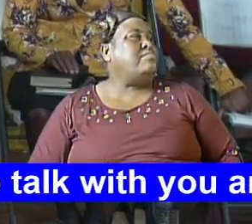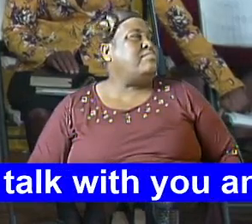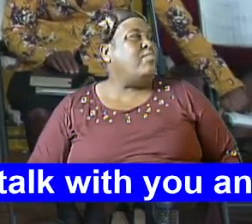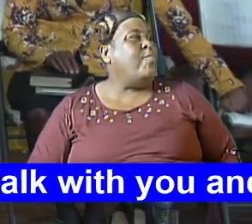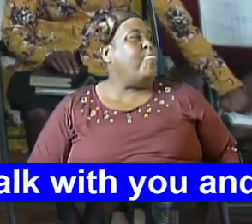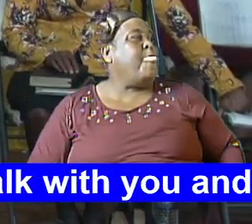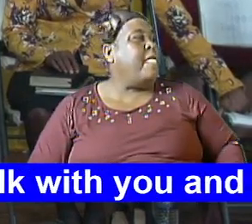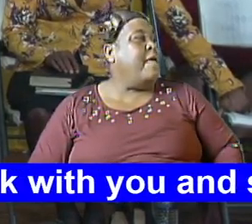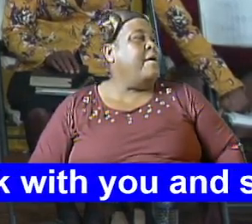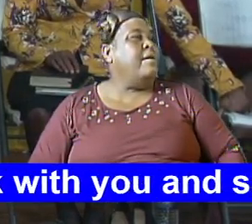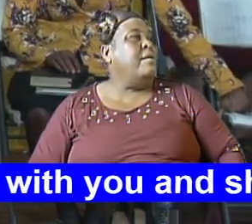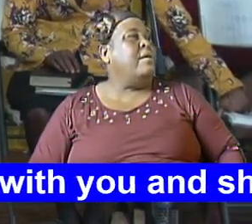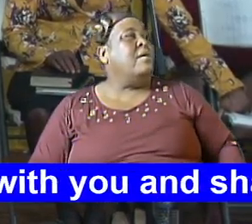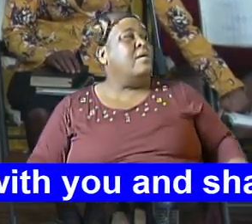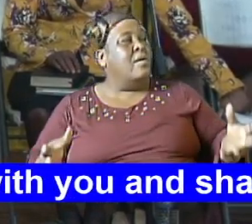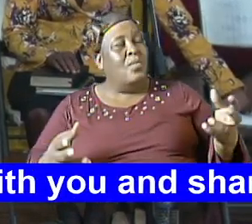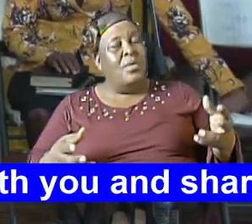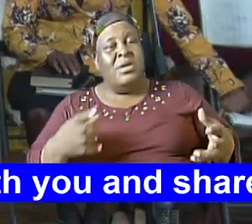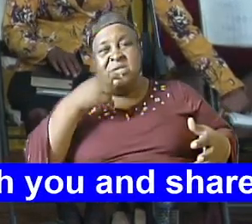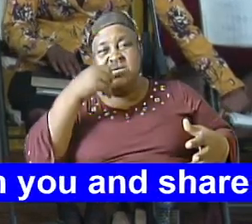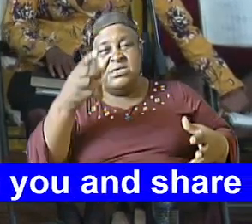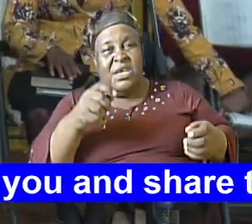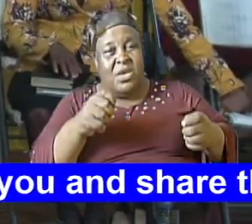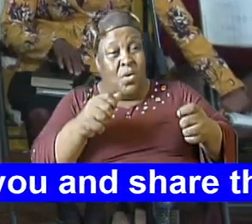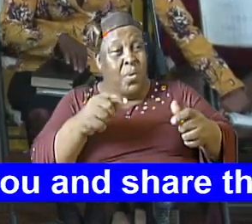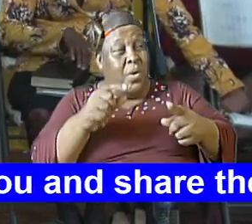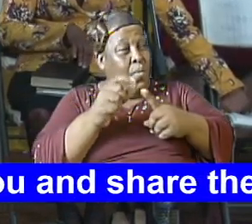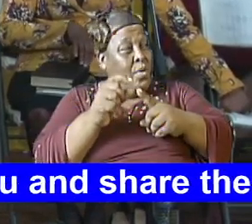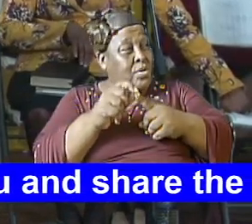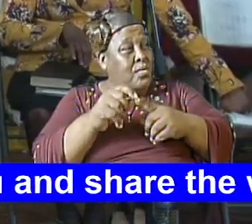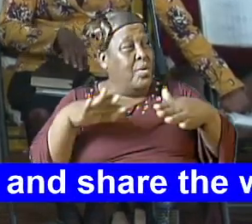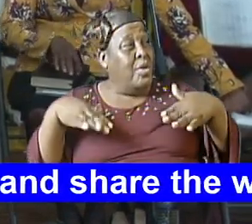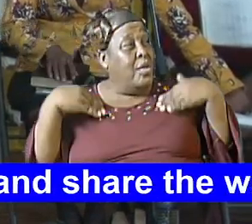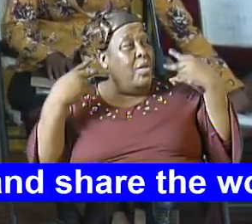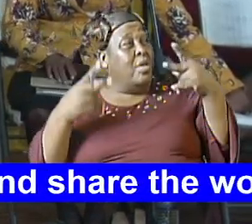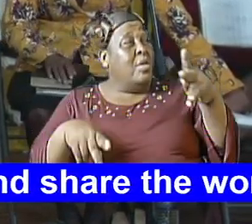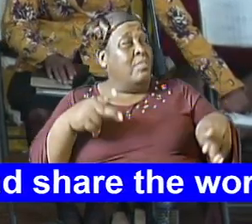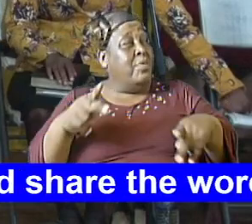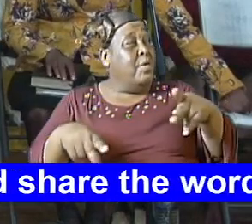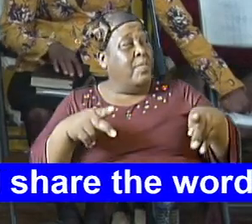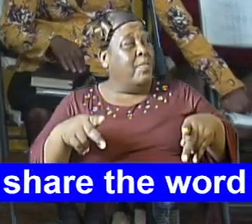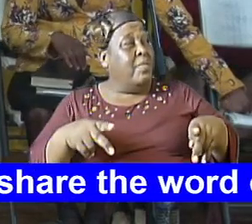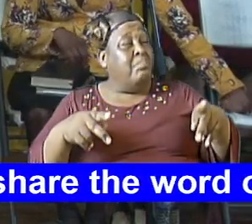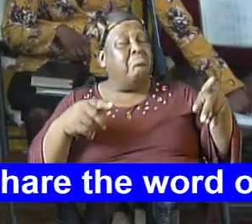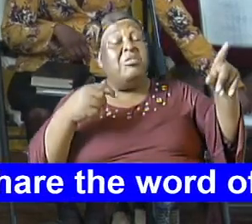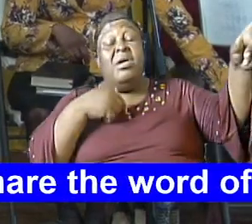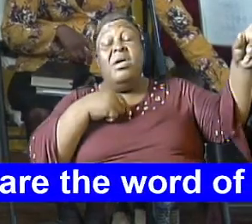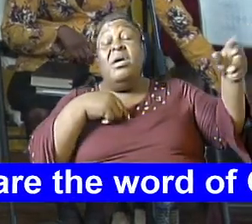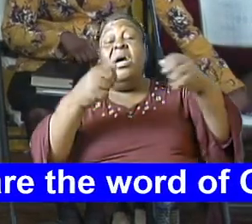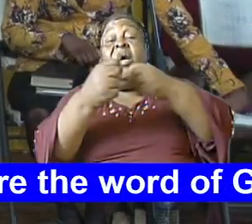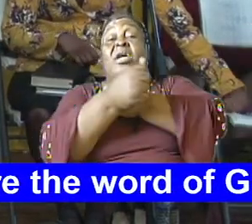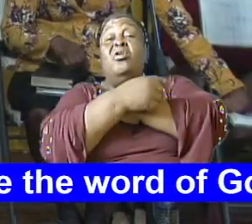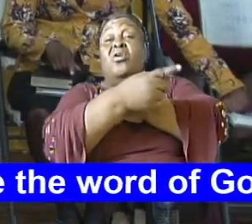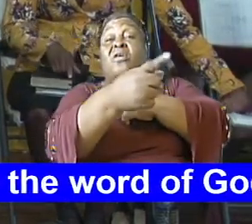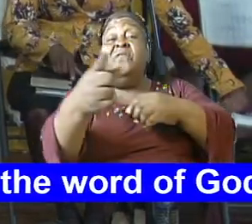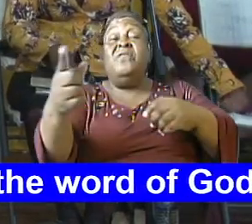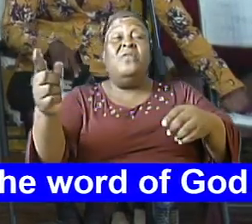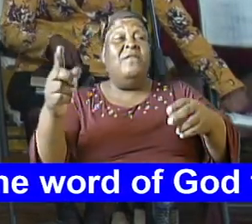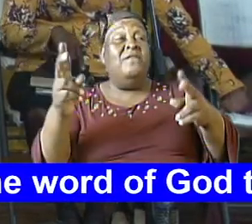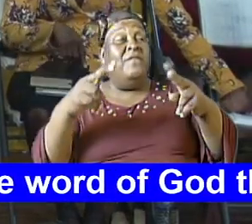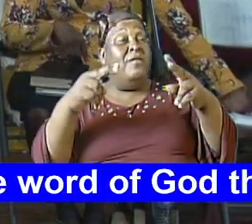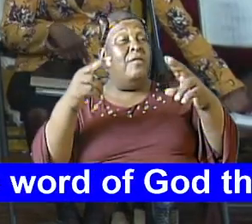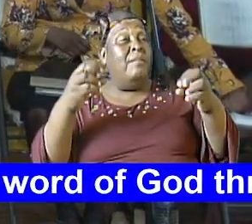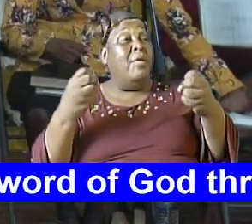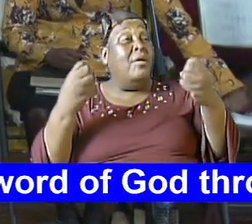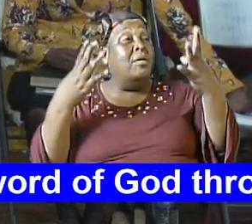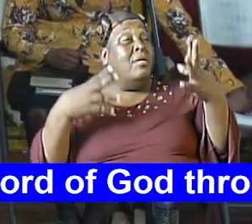I want to say a quick word to our young people. I personally want to say I love you very much. I think God is doing a great